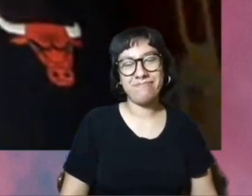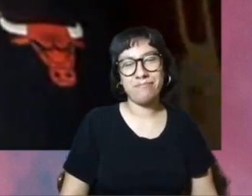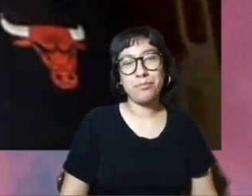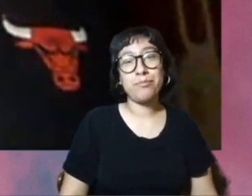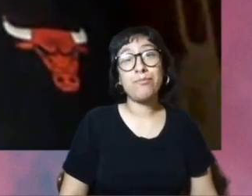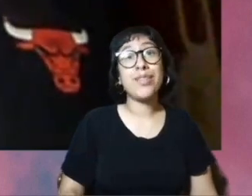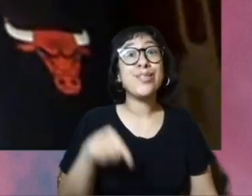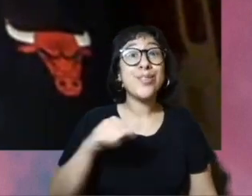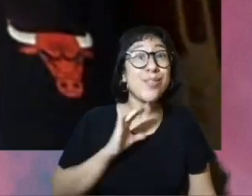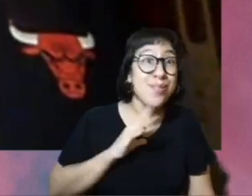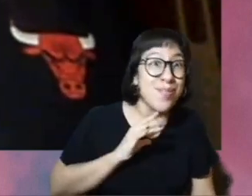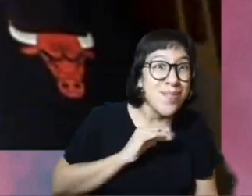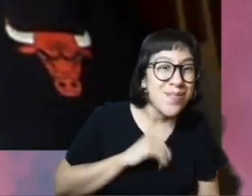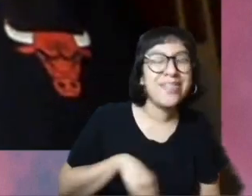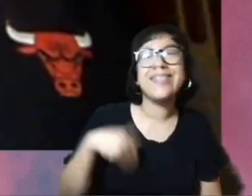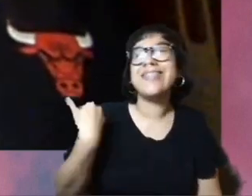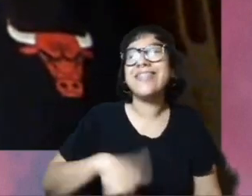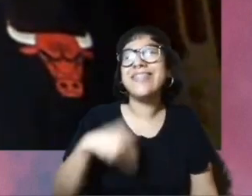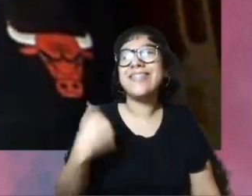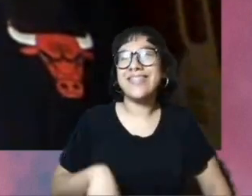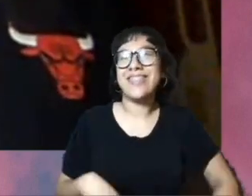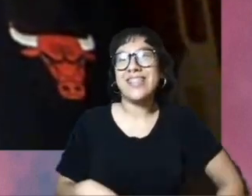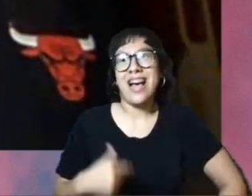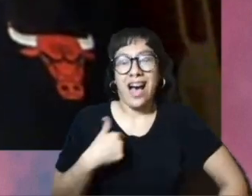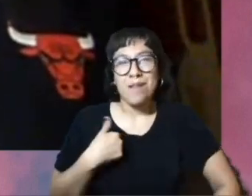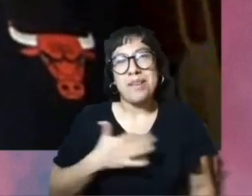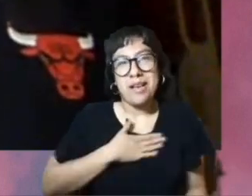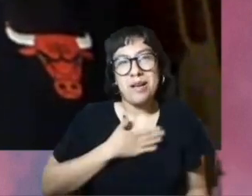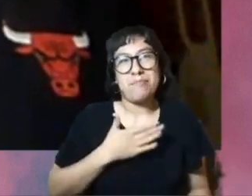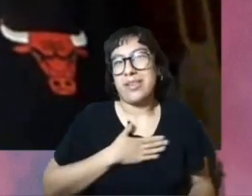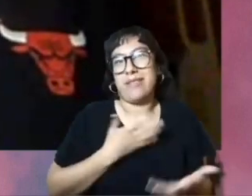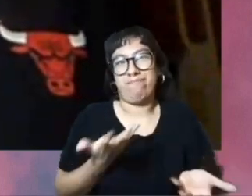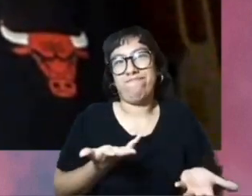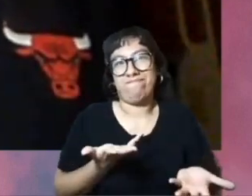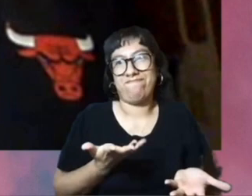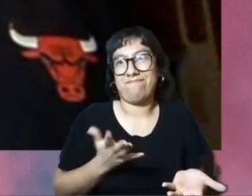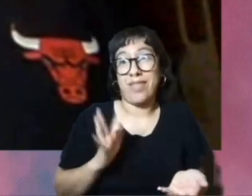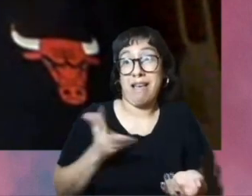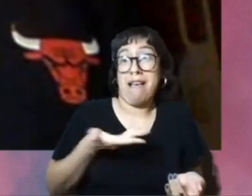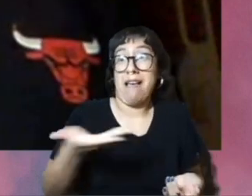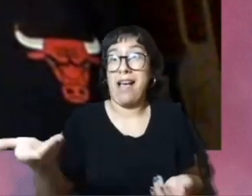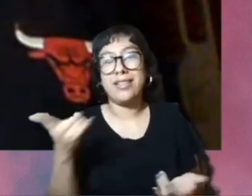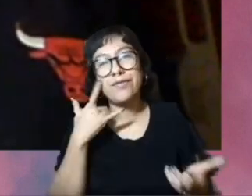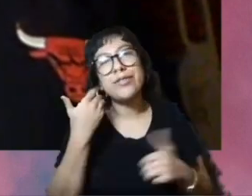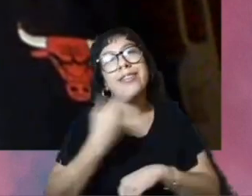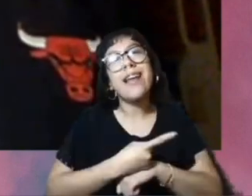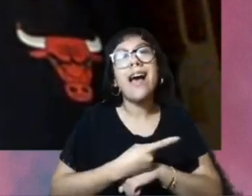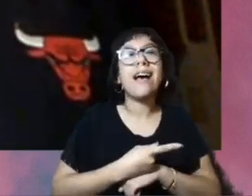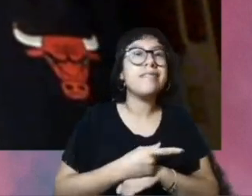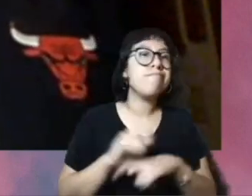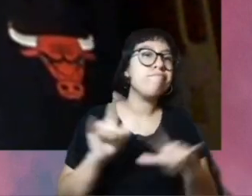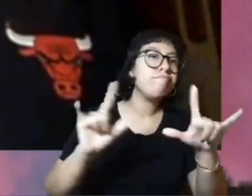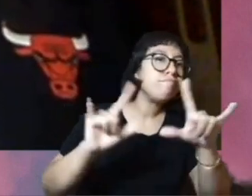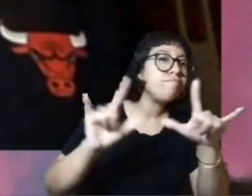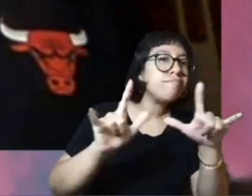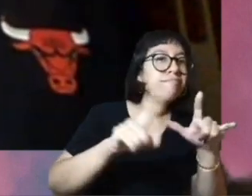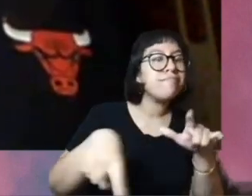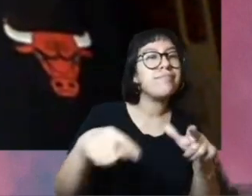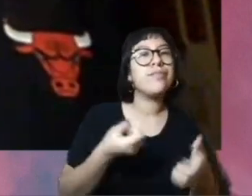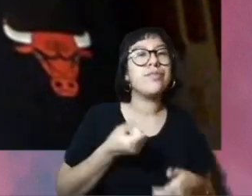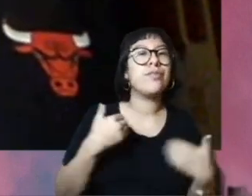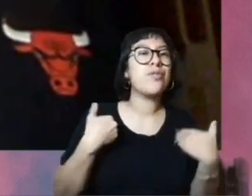This is so cool, man. I really am glad that I was asked to be here today. I've got a lot of love for You Speaks and